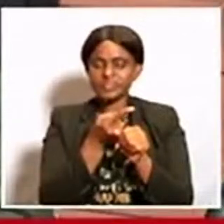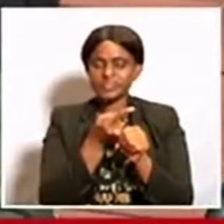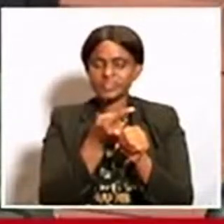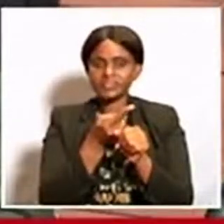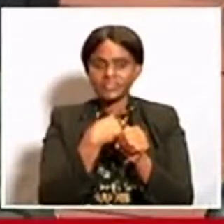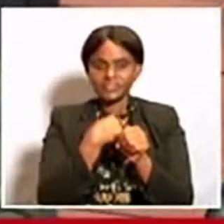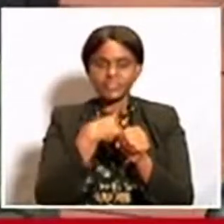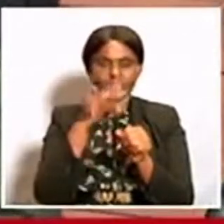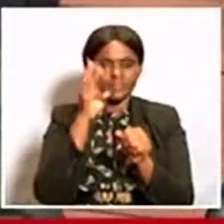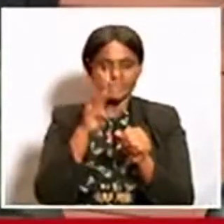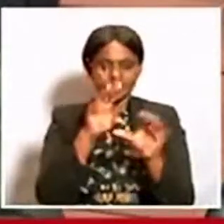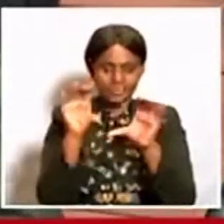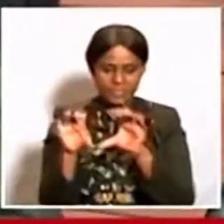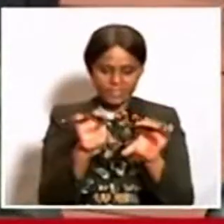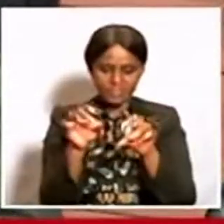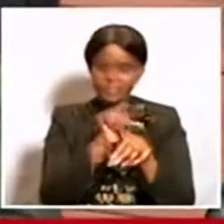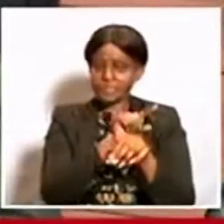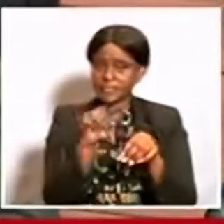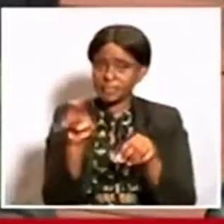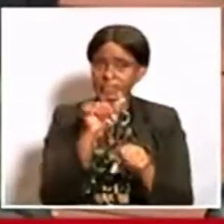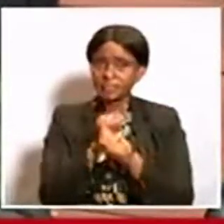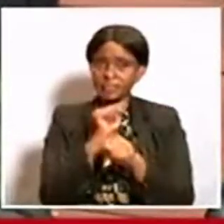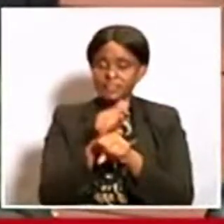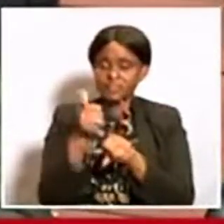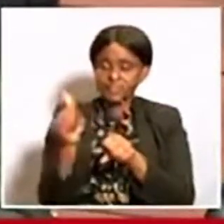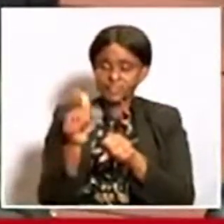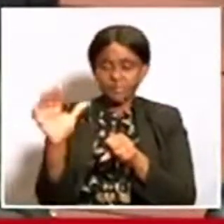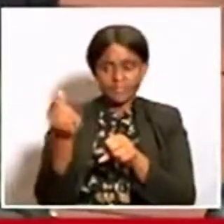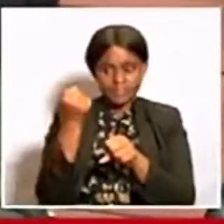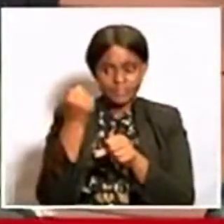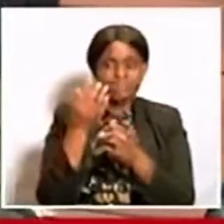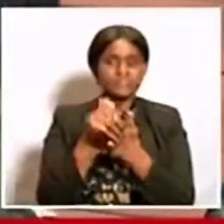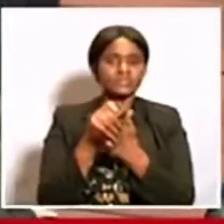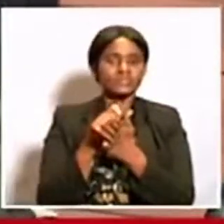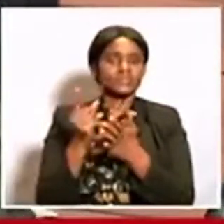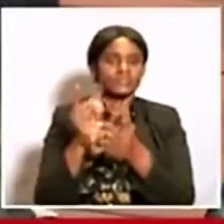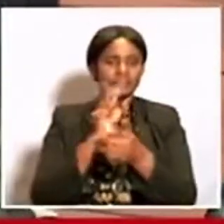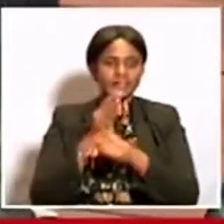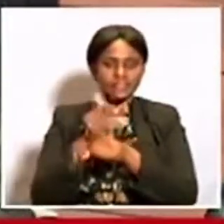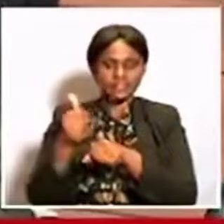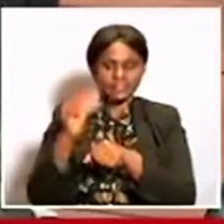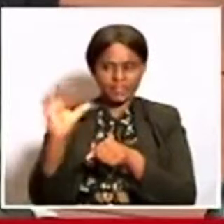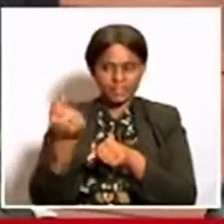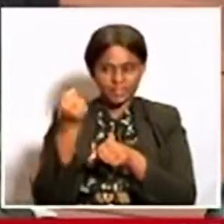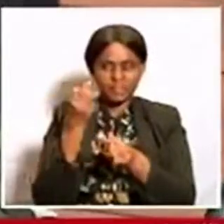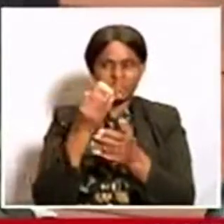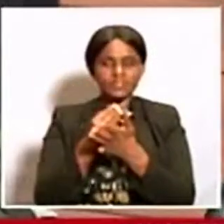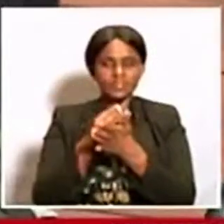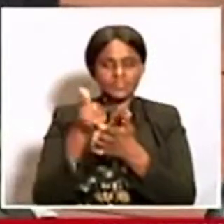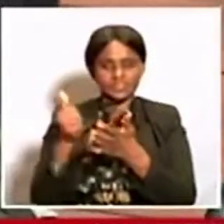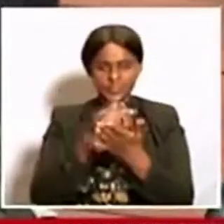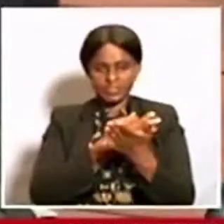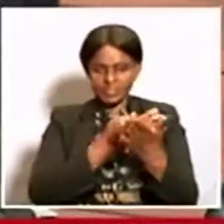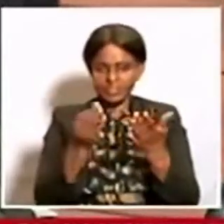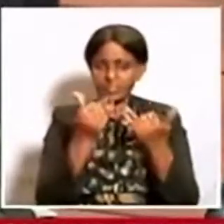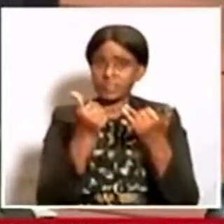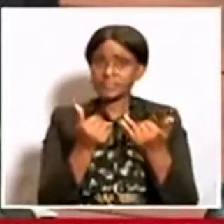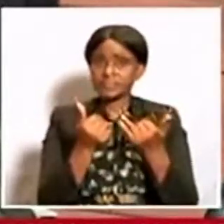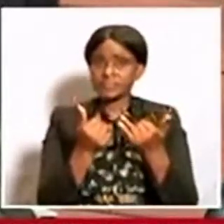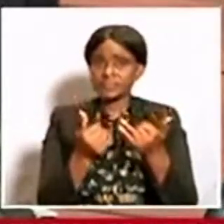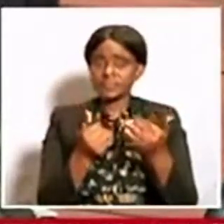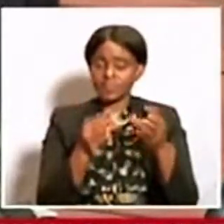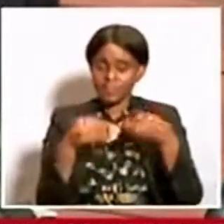I'm going to do these works. Then he gets the money. After getting the money, he fails